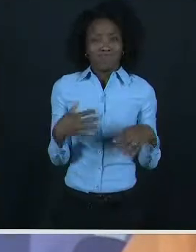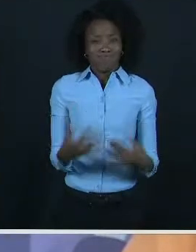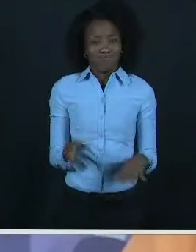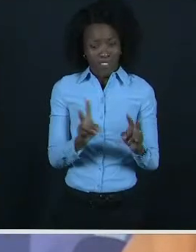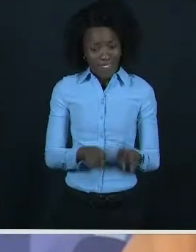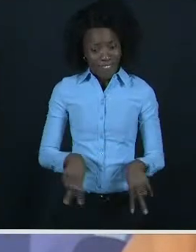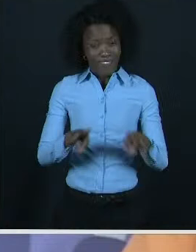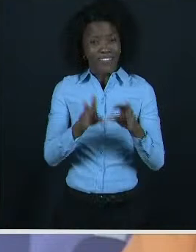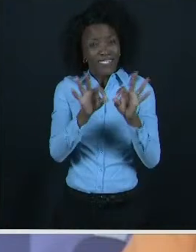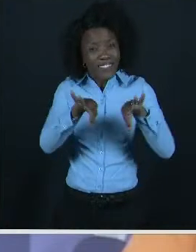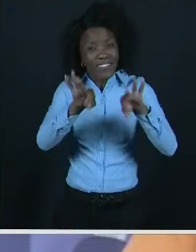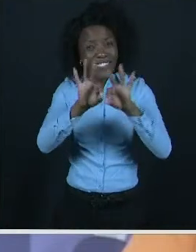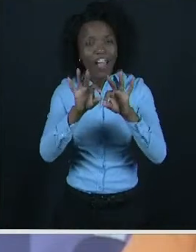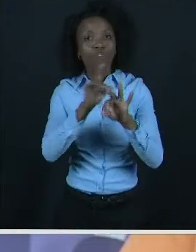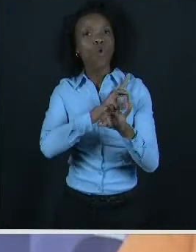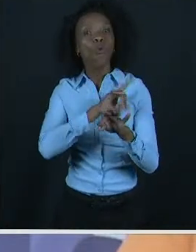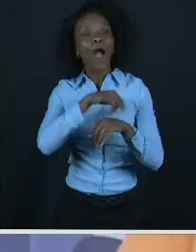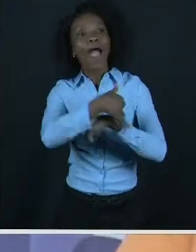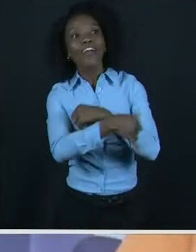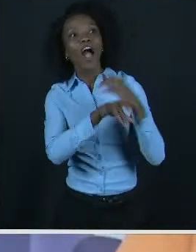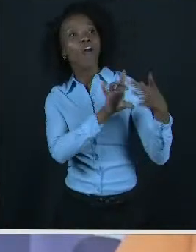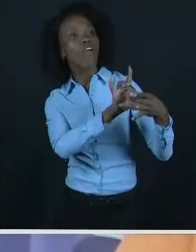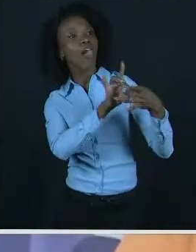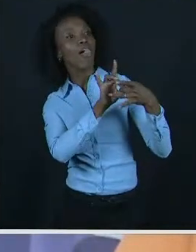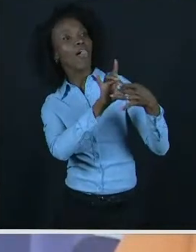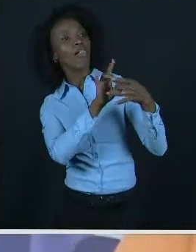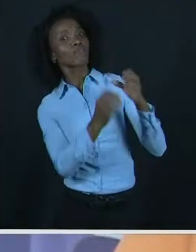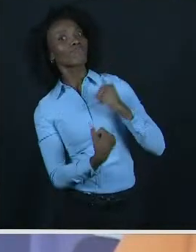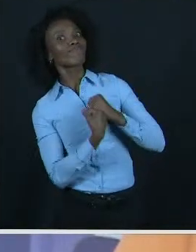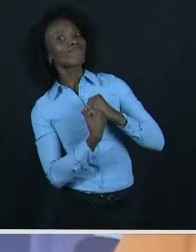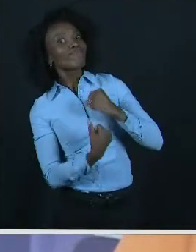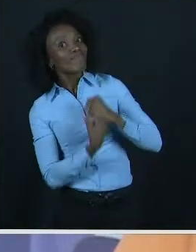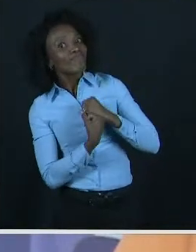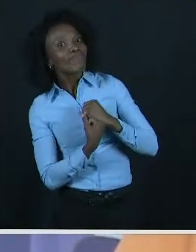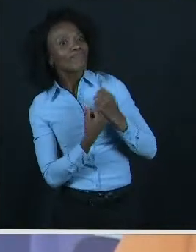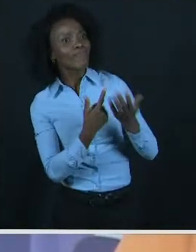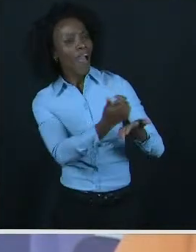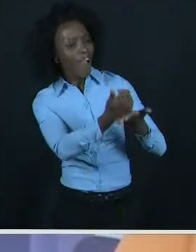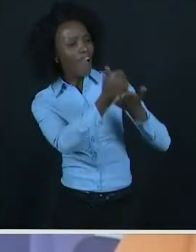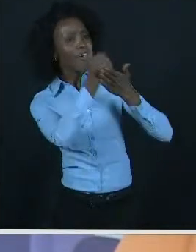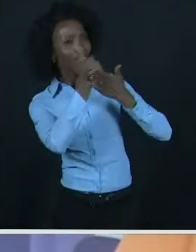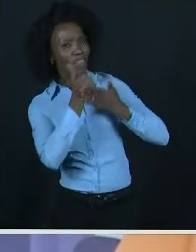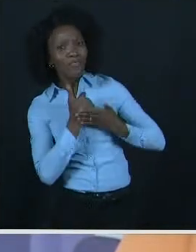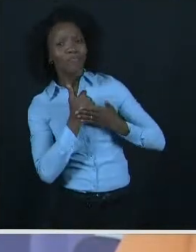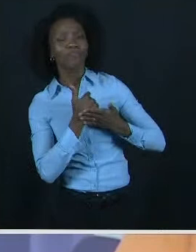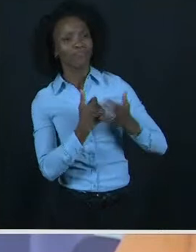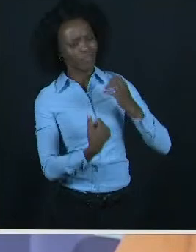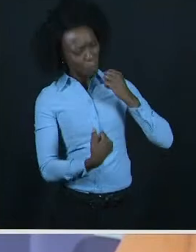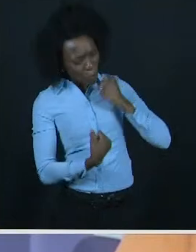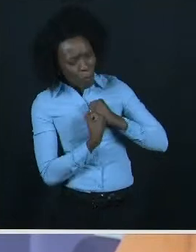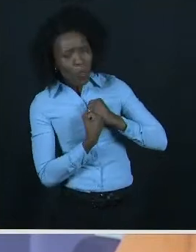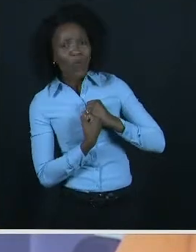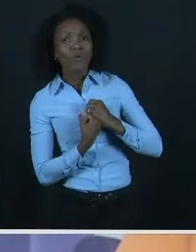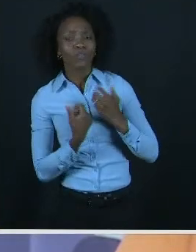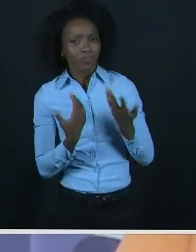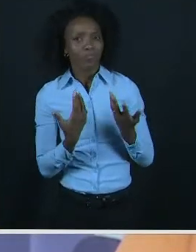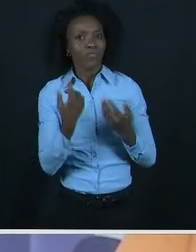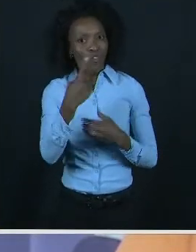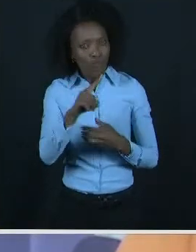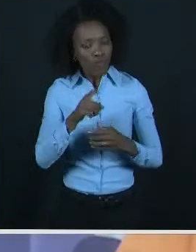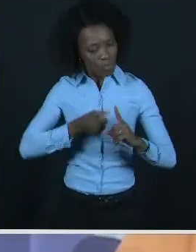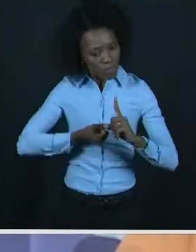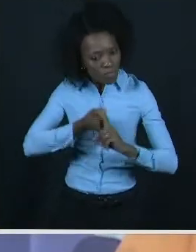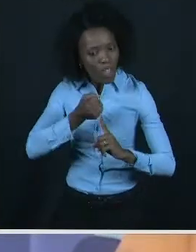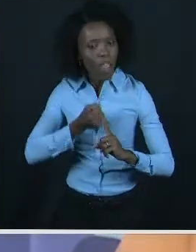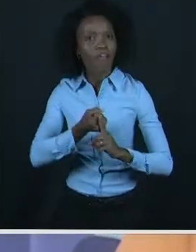got countries that are friendly towards us and who help us, who support us in our